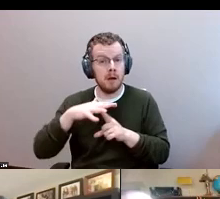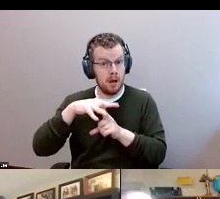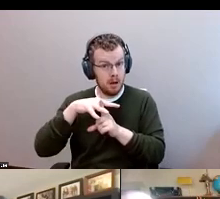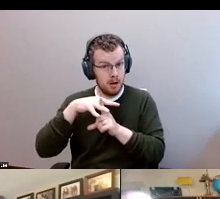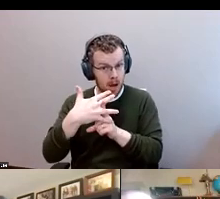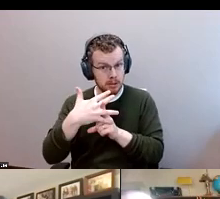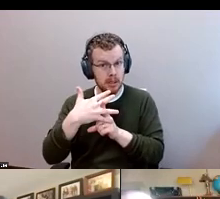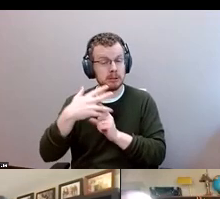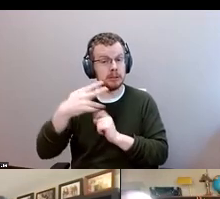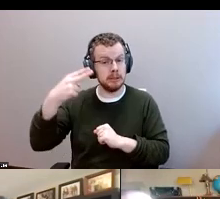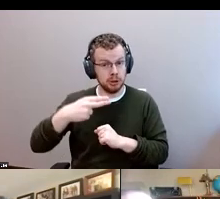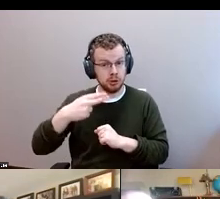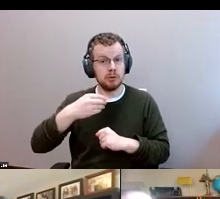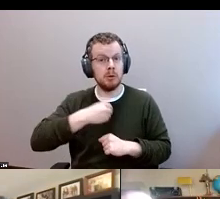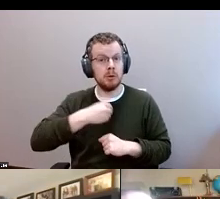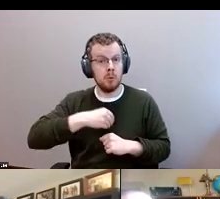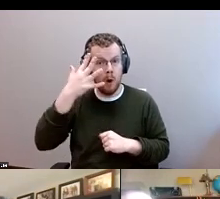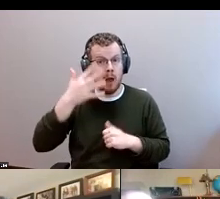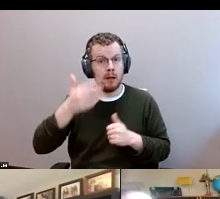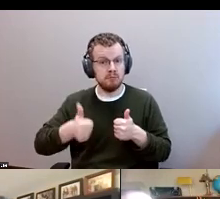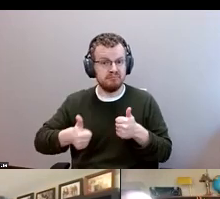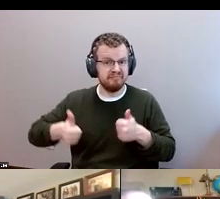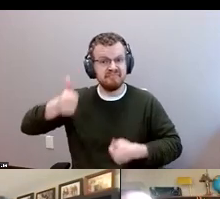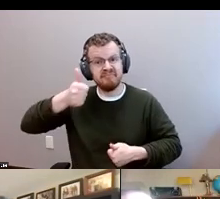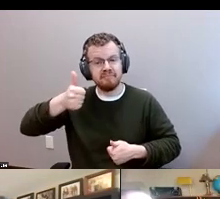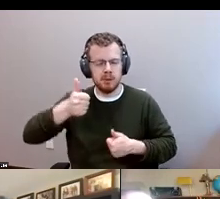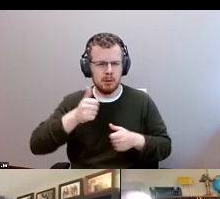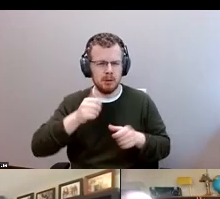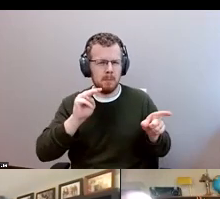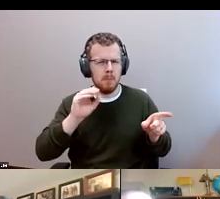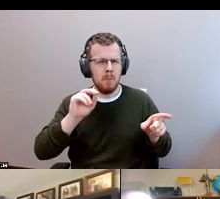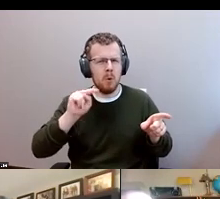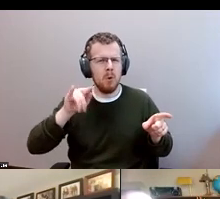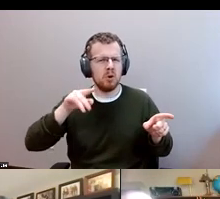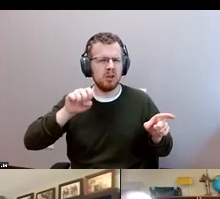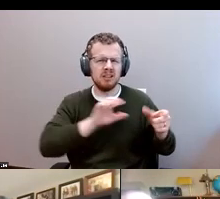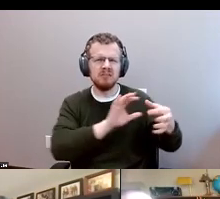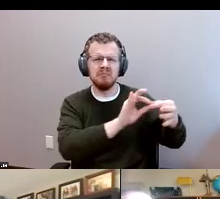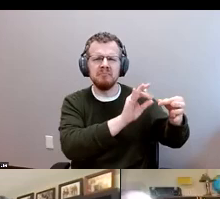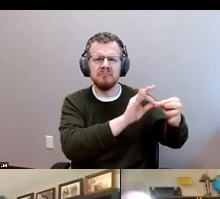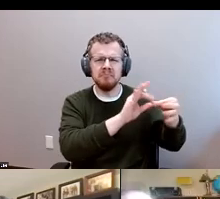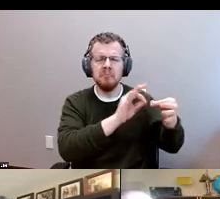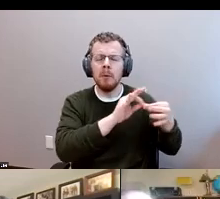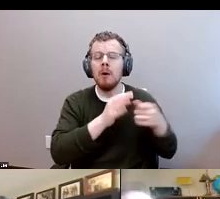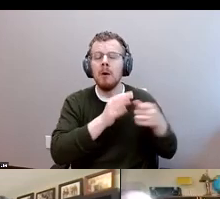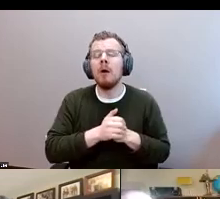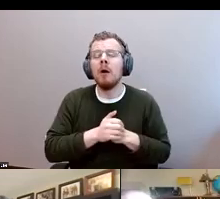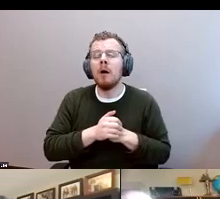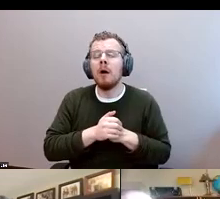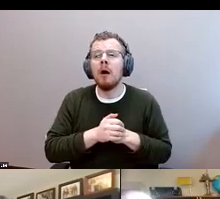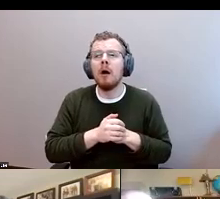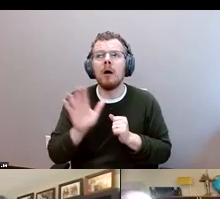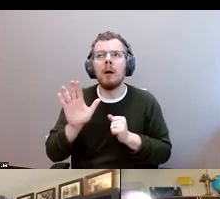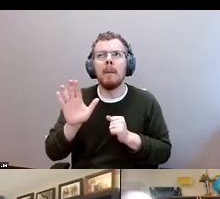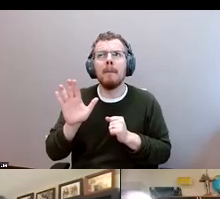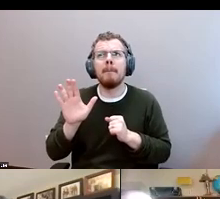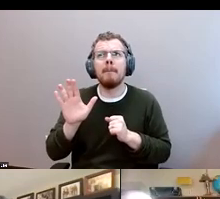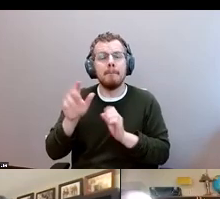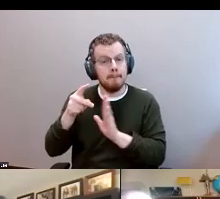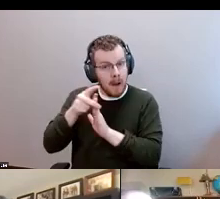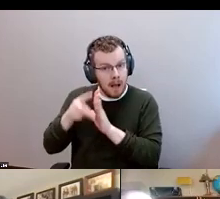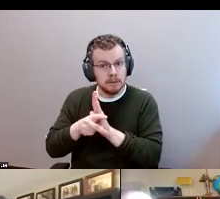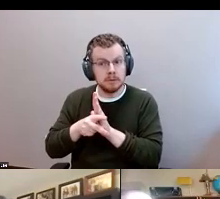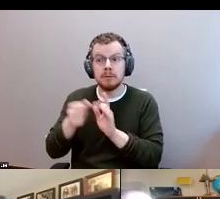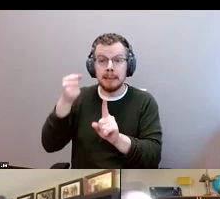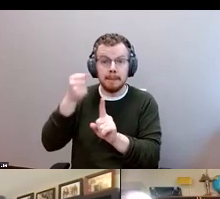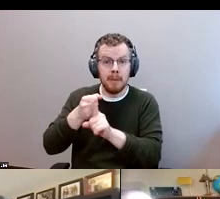white supremacy, which I think Monique walked through, and just how it, you know, policies and impacts we've had were designed.